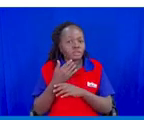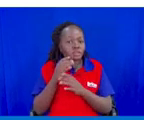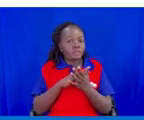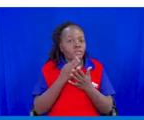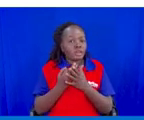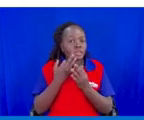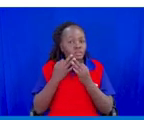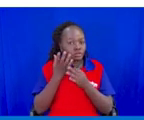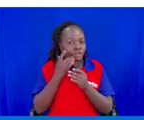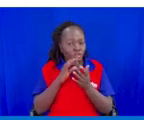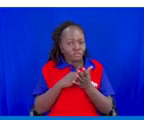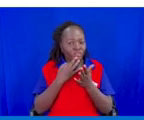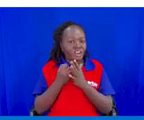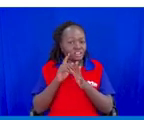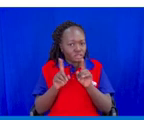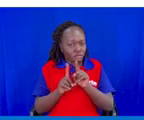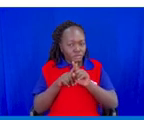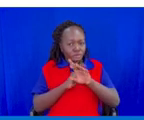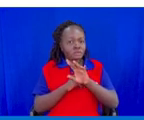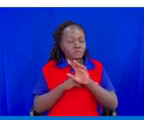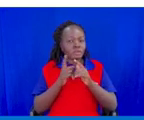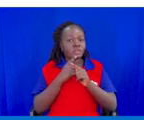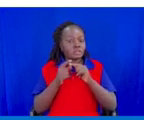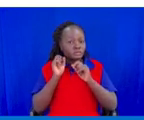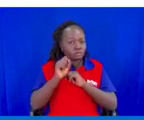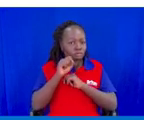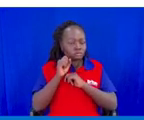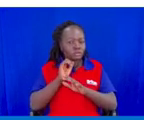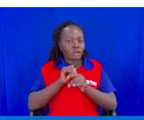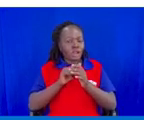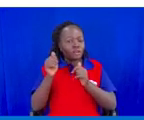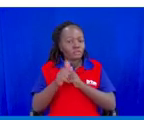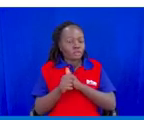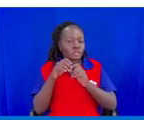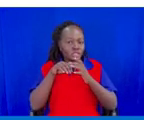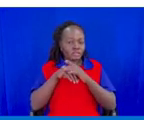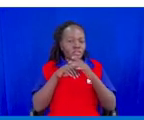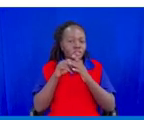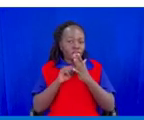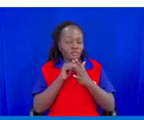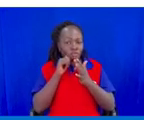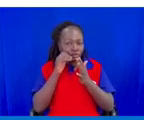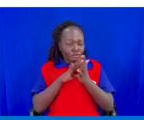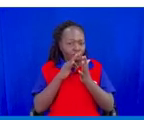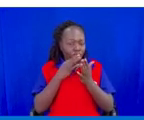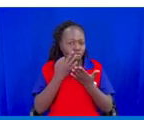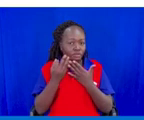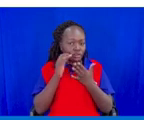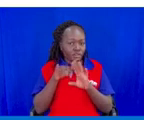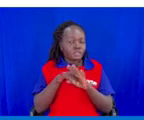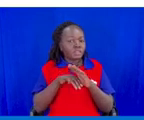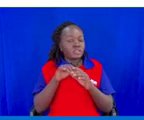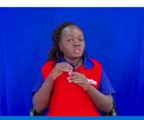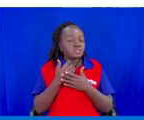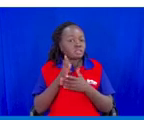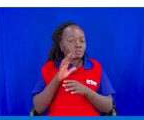If you need the funds immediately, then of course you avoid investing the funds in volatile opportunities, and you park